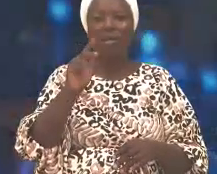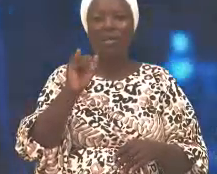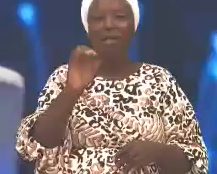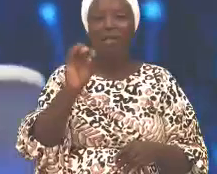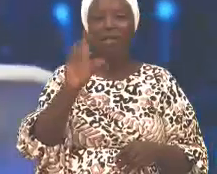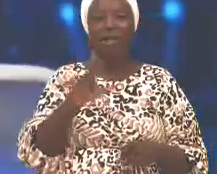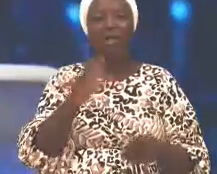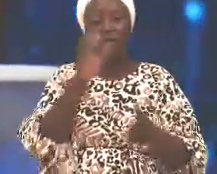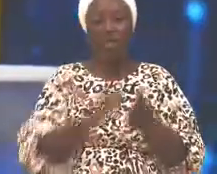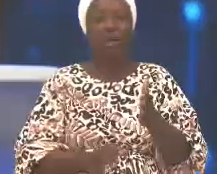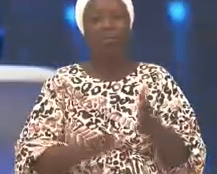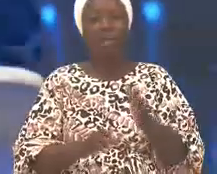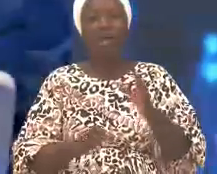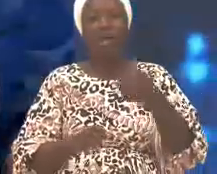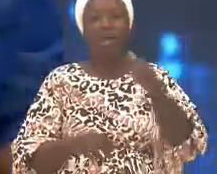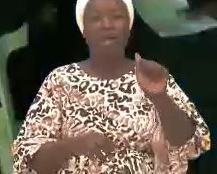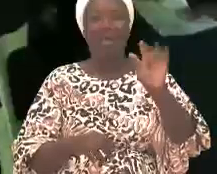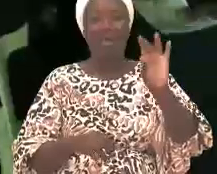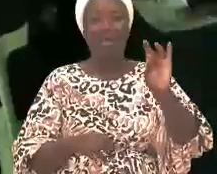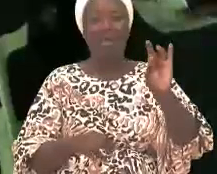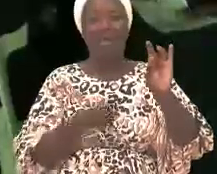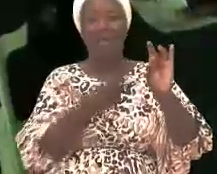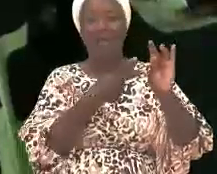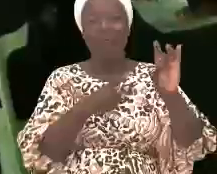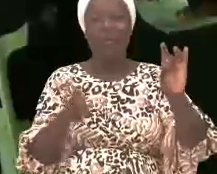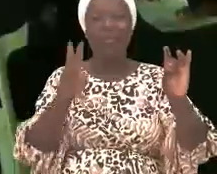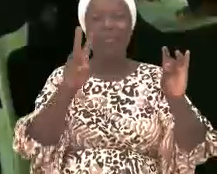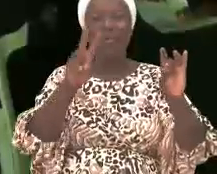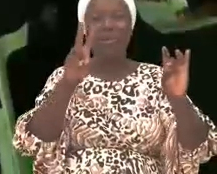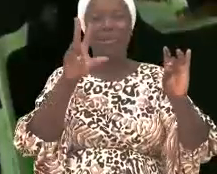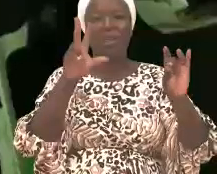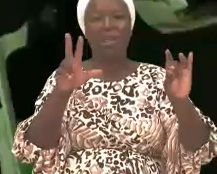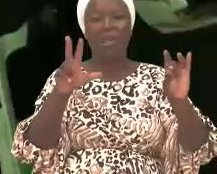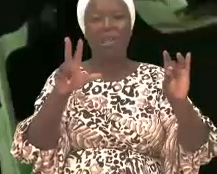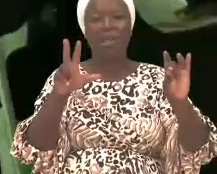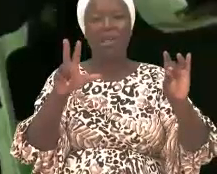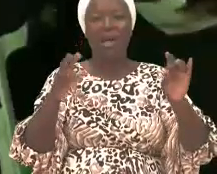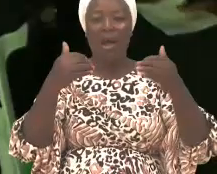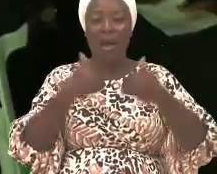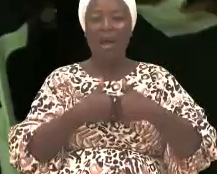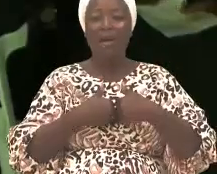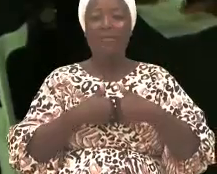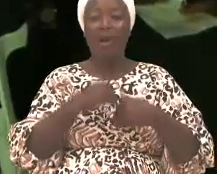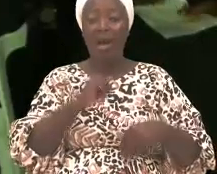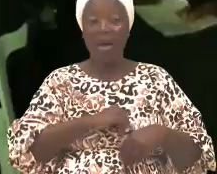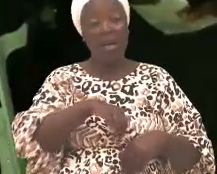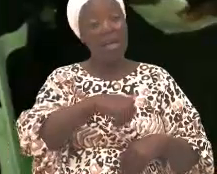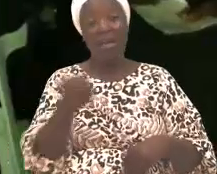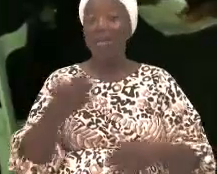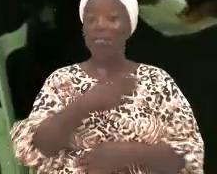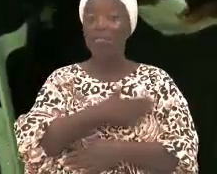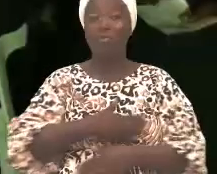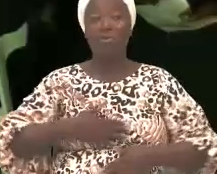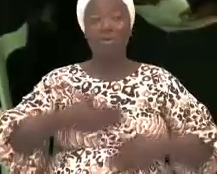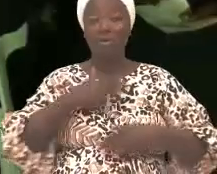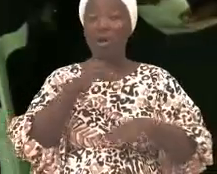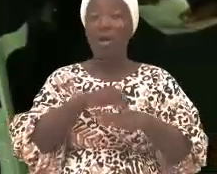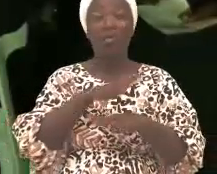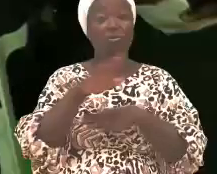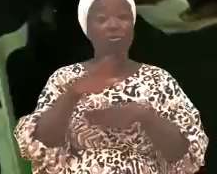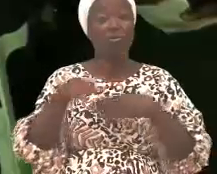from verse 23. Have I any pleasure at all in